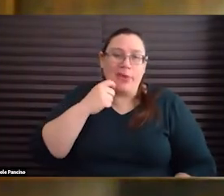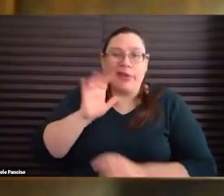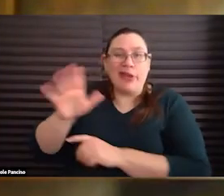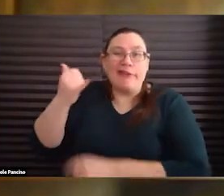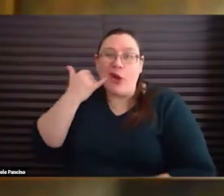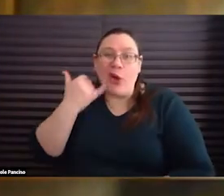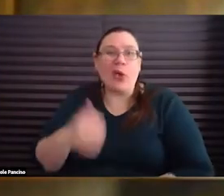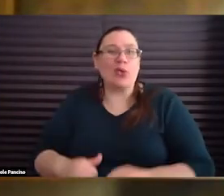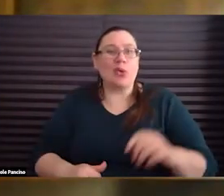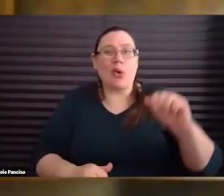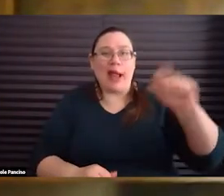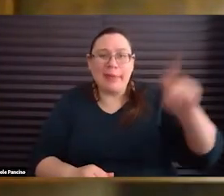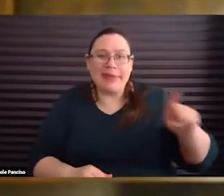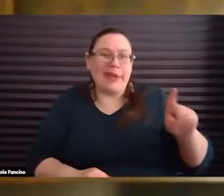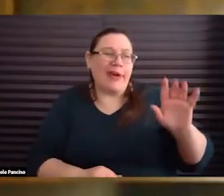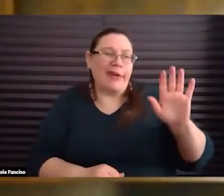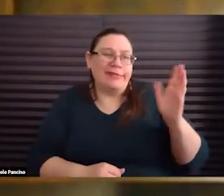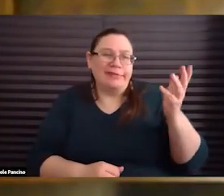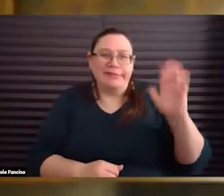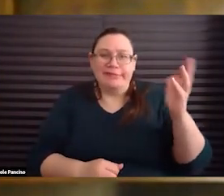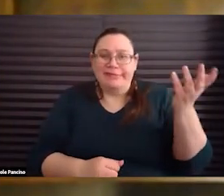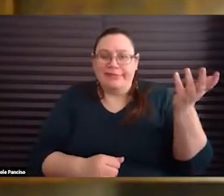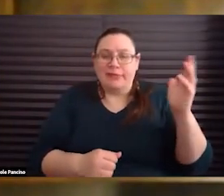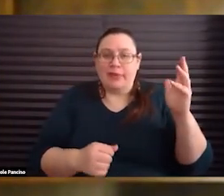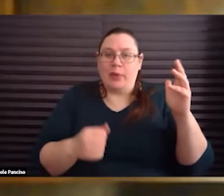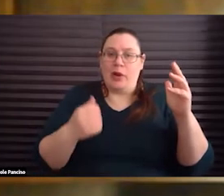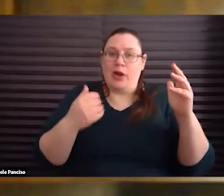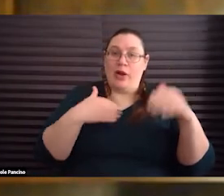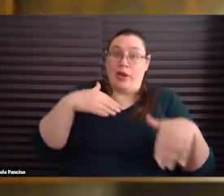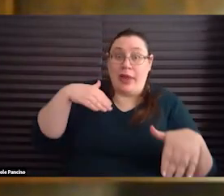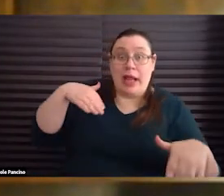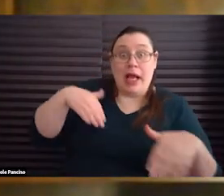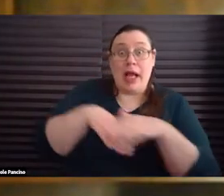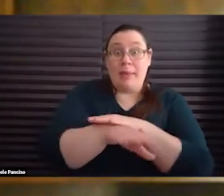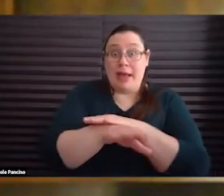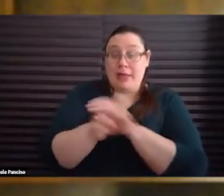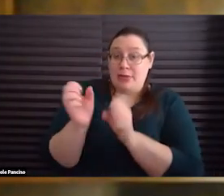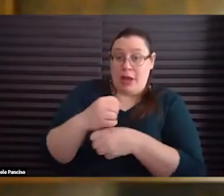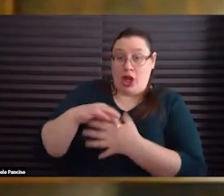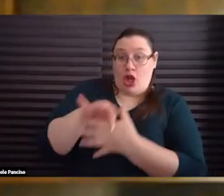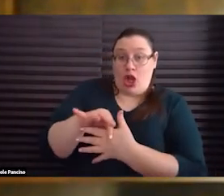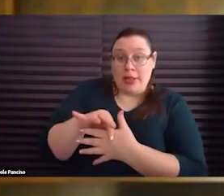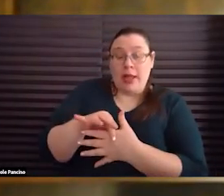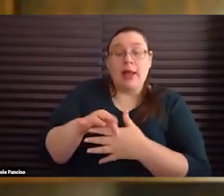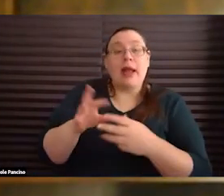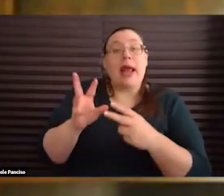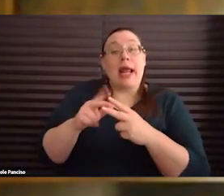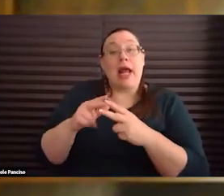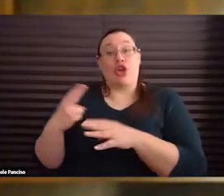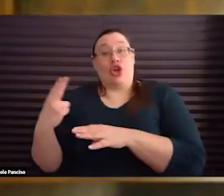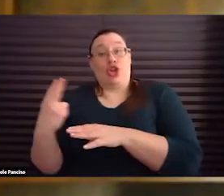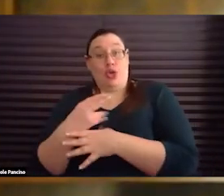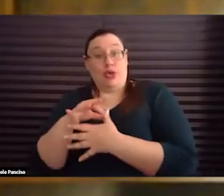Amazon, where they come in a very big way to create content and then either use the content